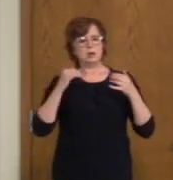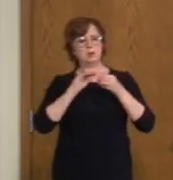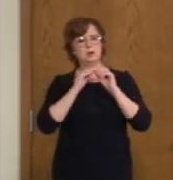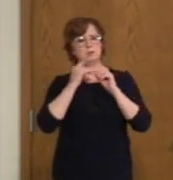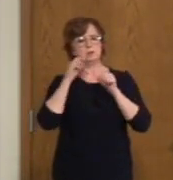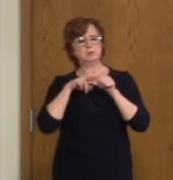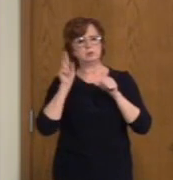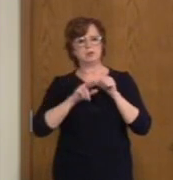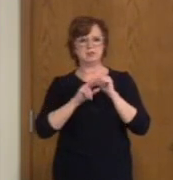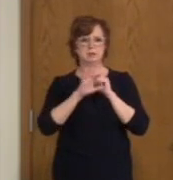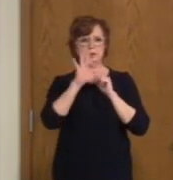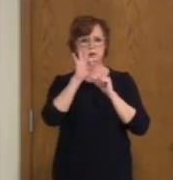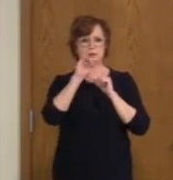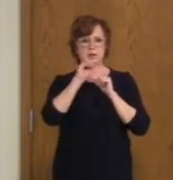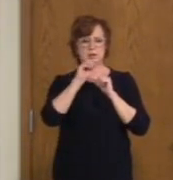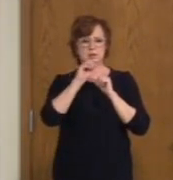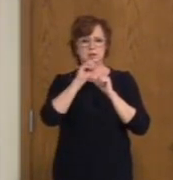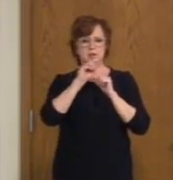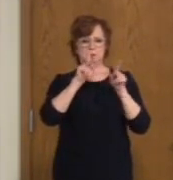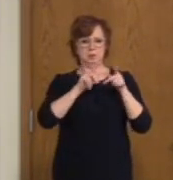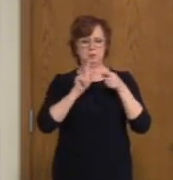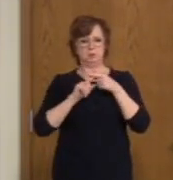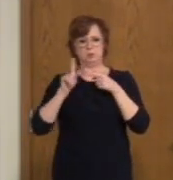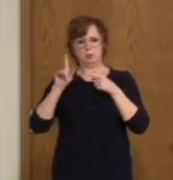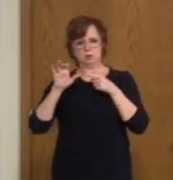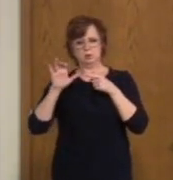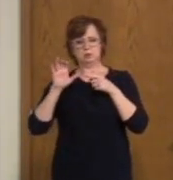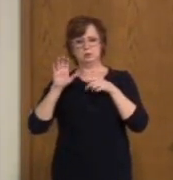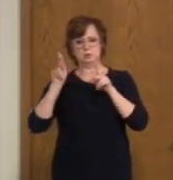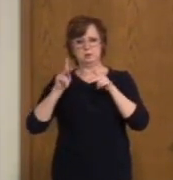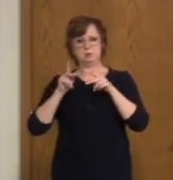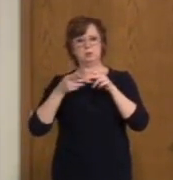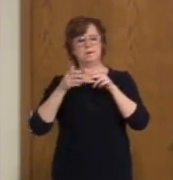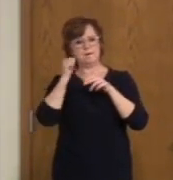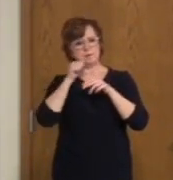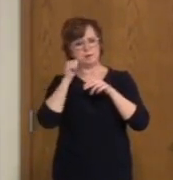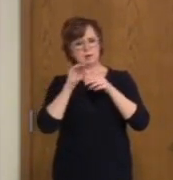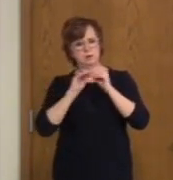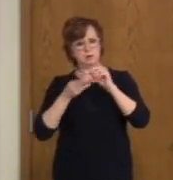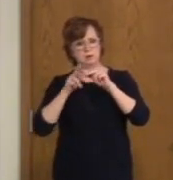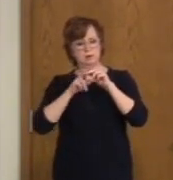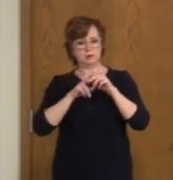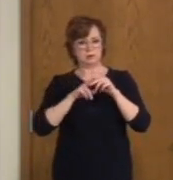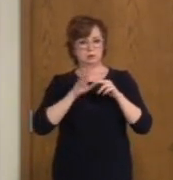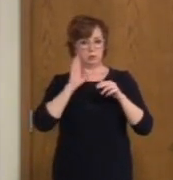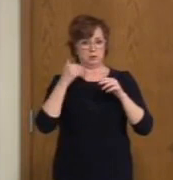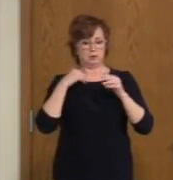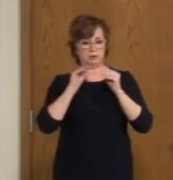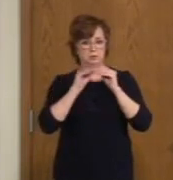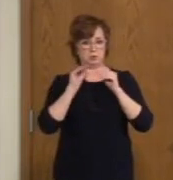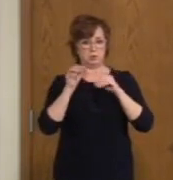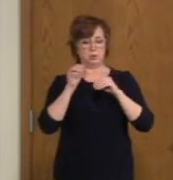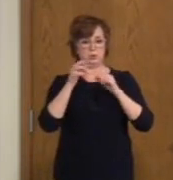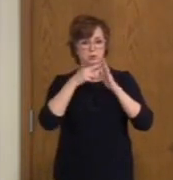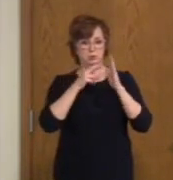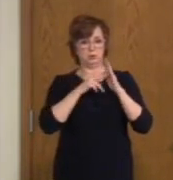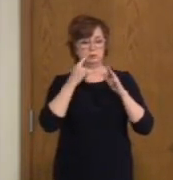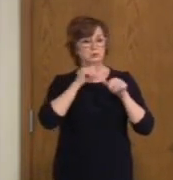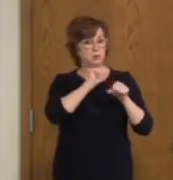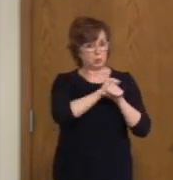there be more measures put in place that could target, for example, workplace venues? Dr. Shahab?